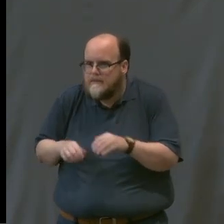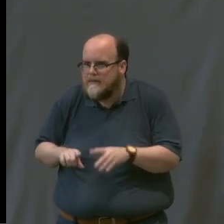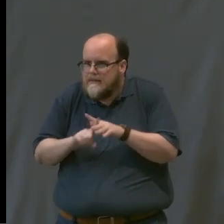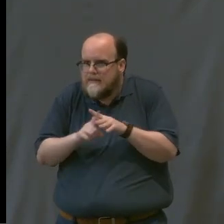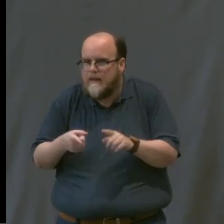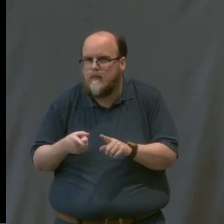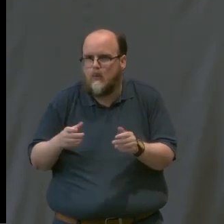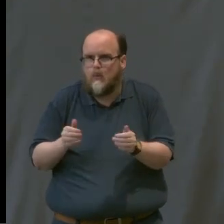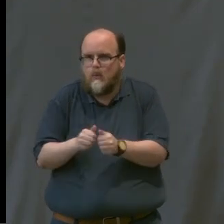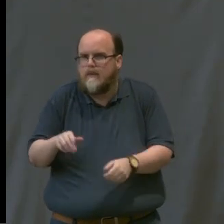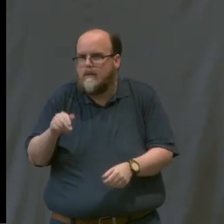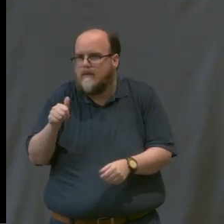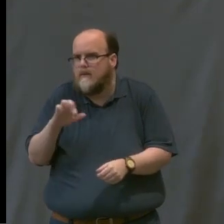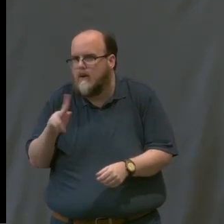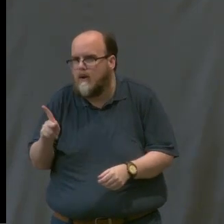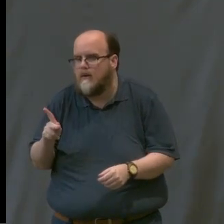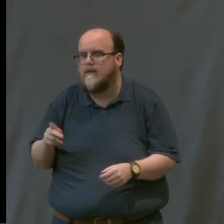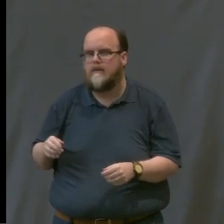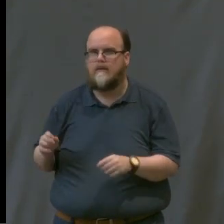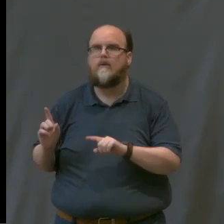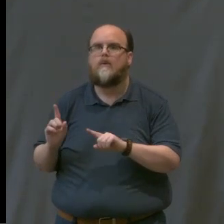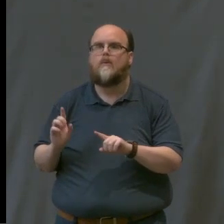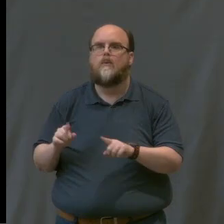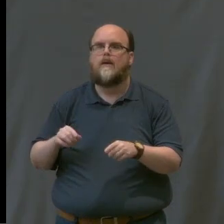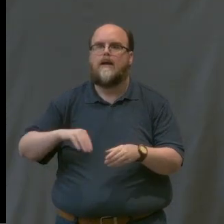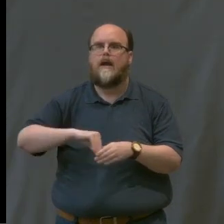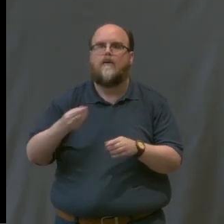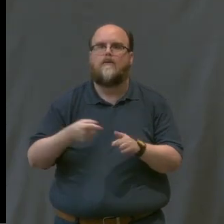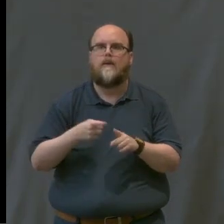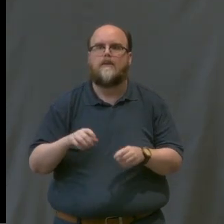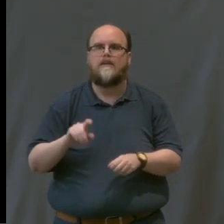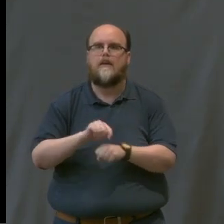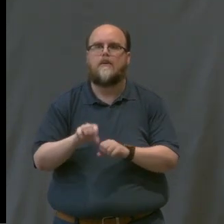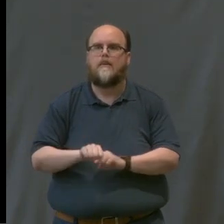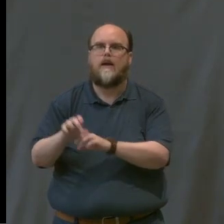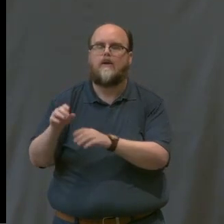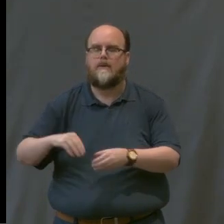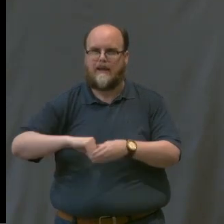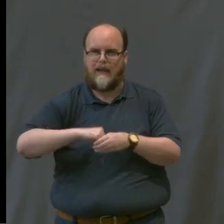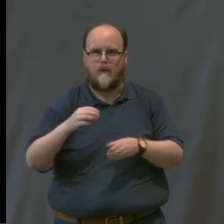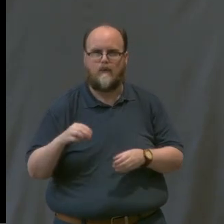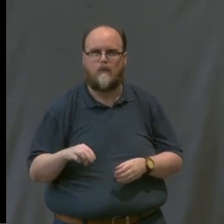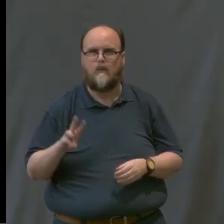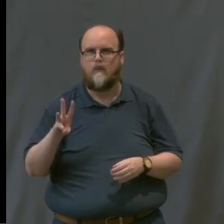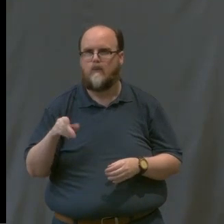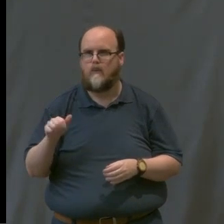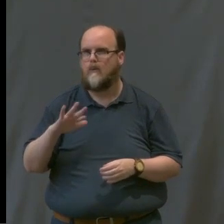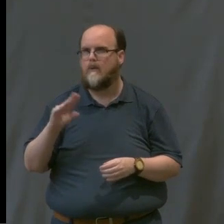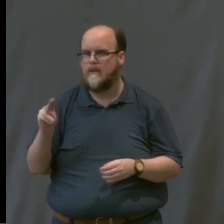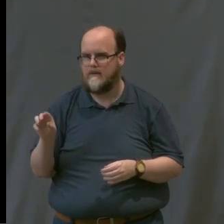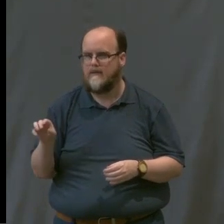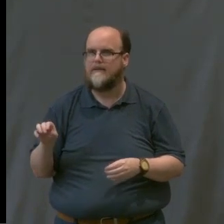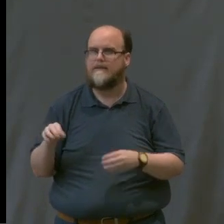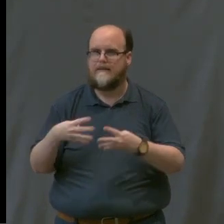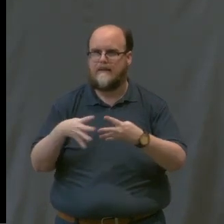with the Ark of the Covenant, went out onto Temple Mount, and went out Warren's Gate. And somewhere around